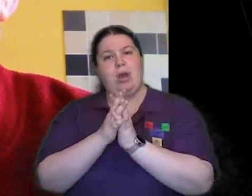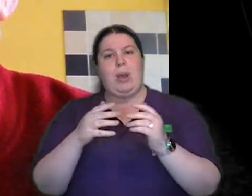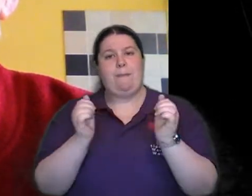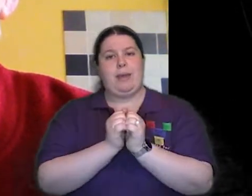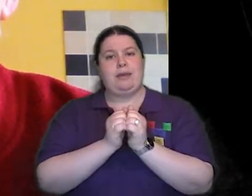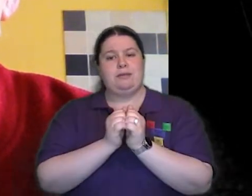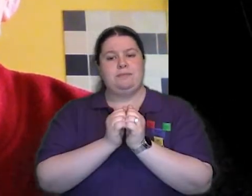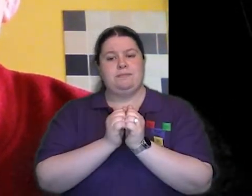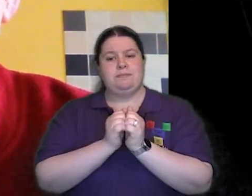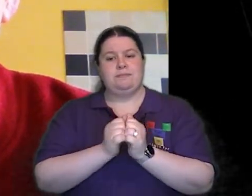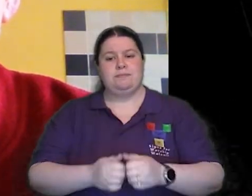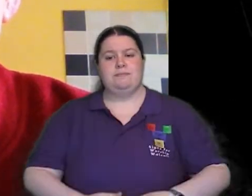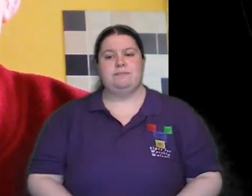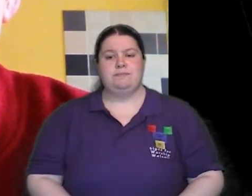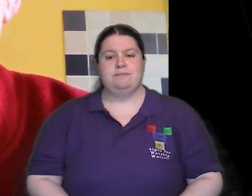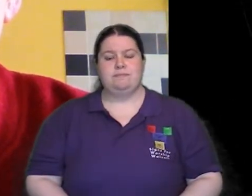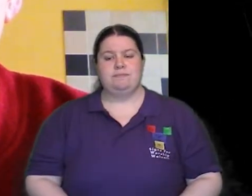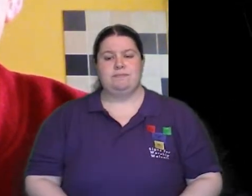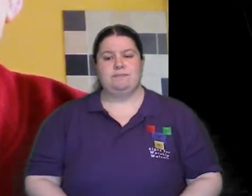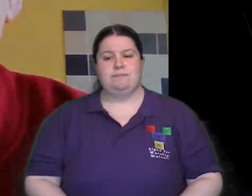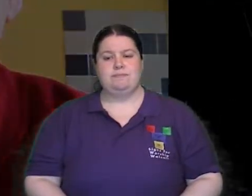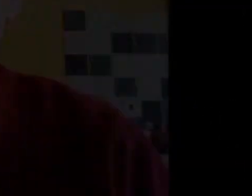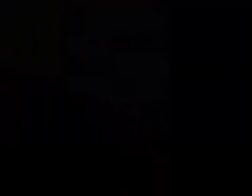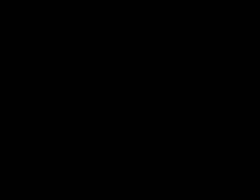forever. Amen.